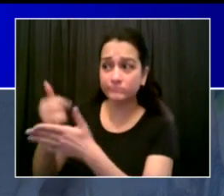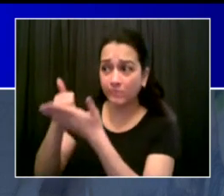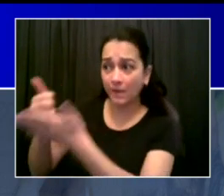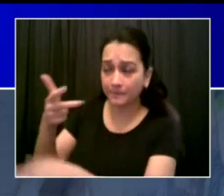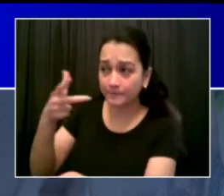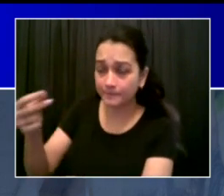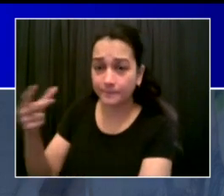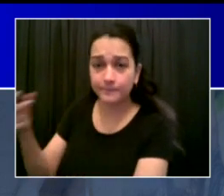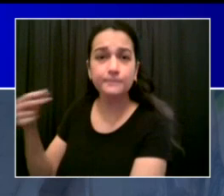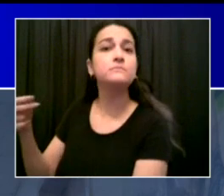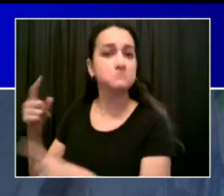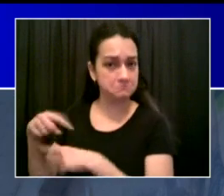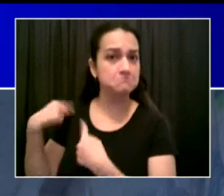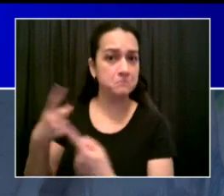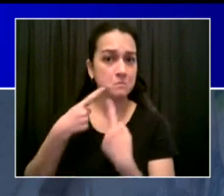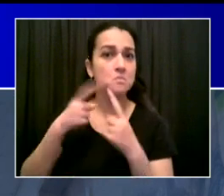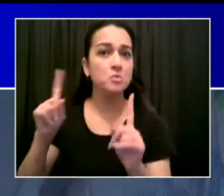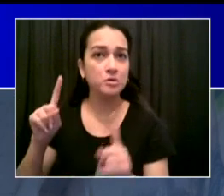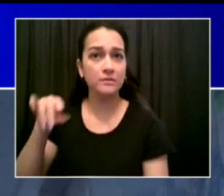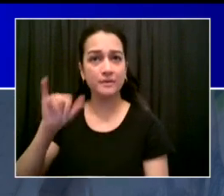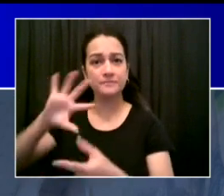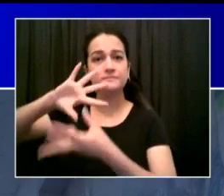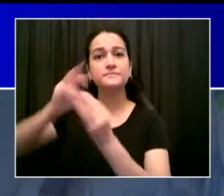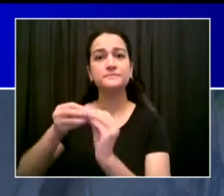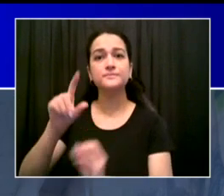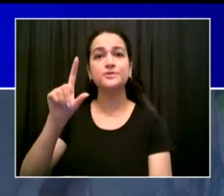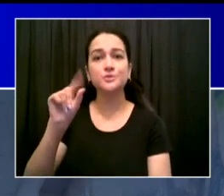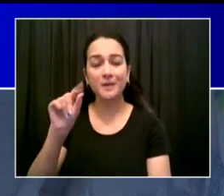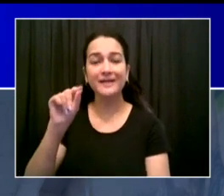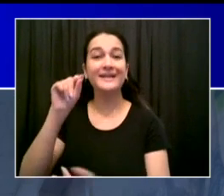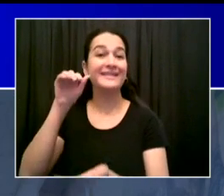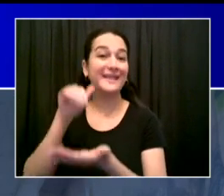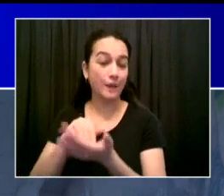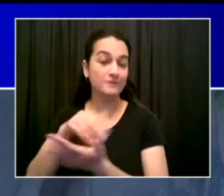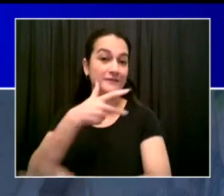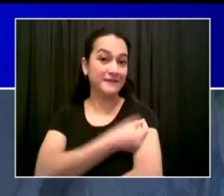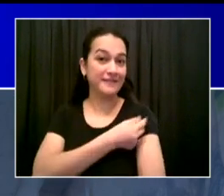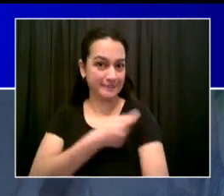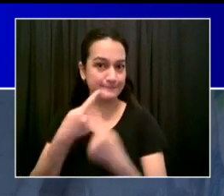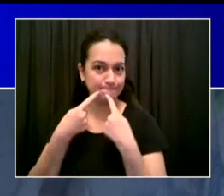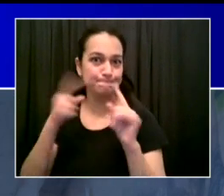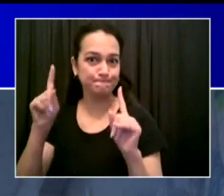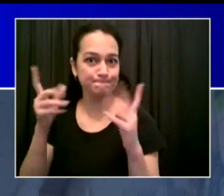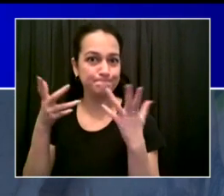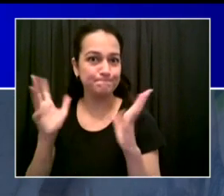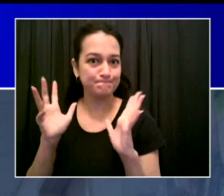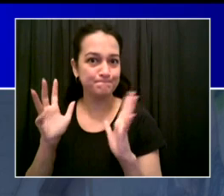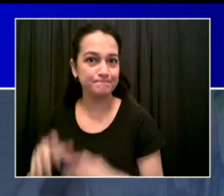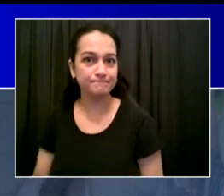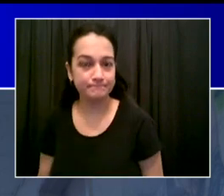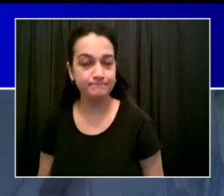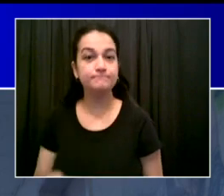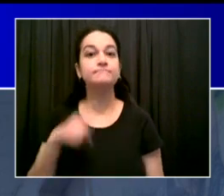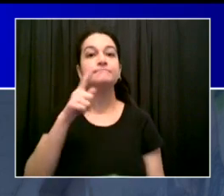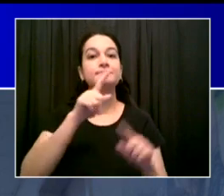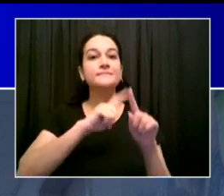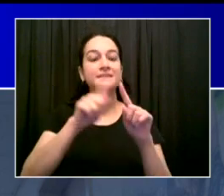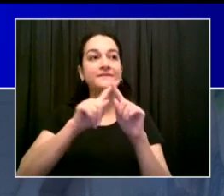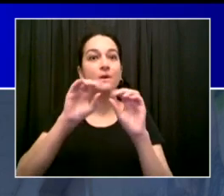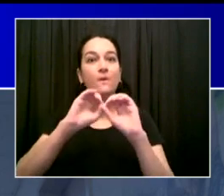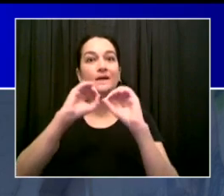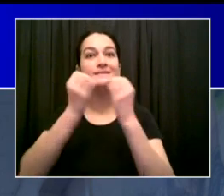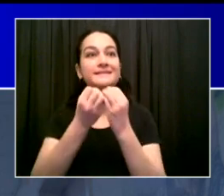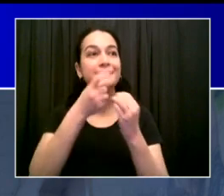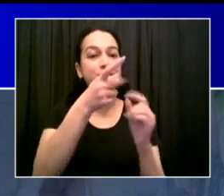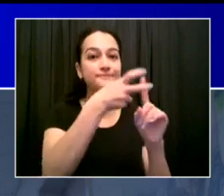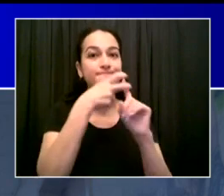you and vaccinate you. And referral bonuses, helping nonprofits, community groups, houses of worship to get rewarded when they bring in individuals